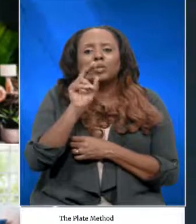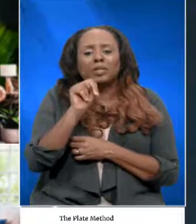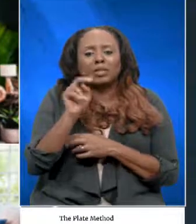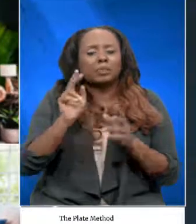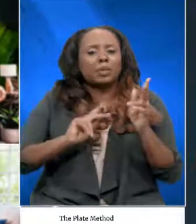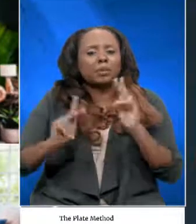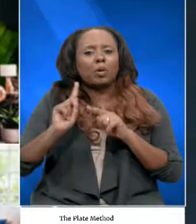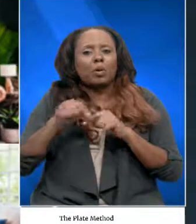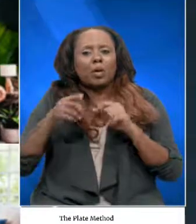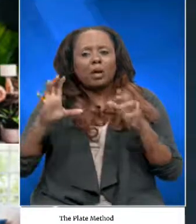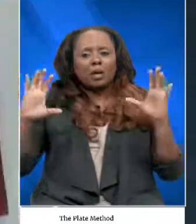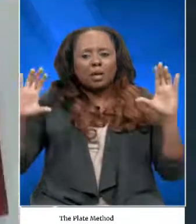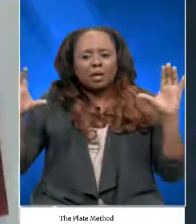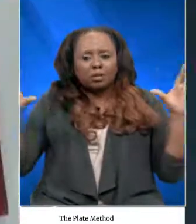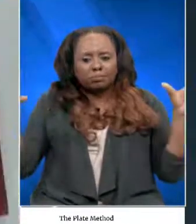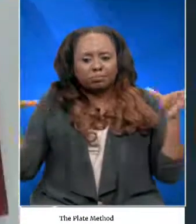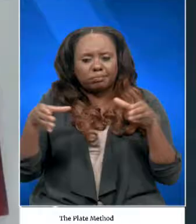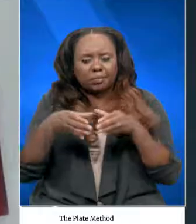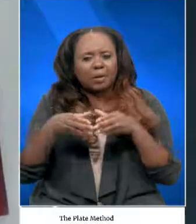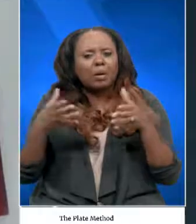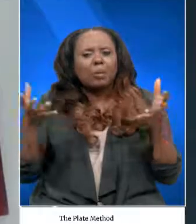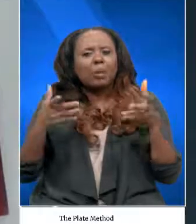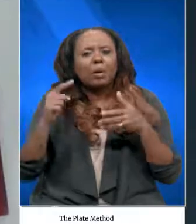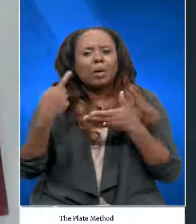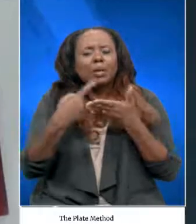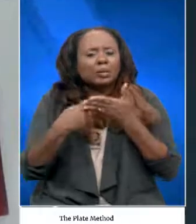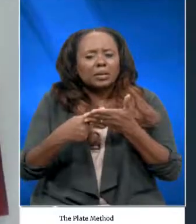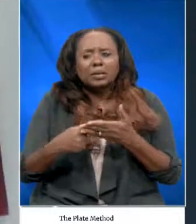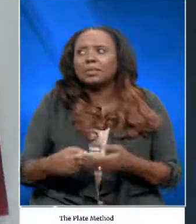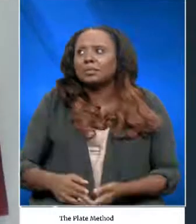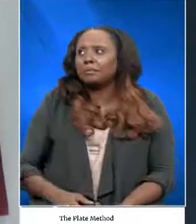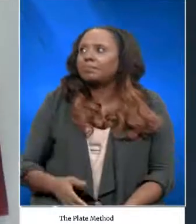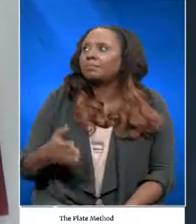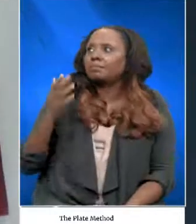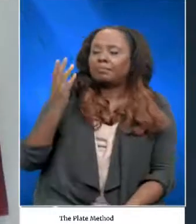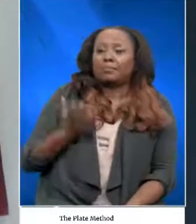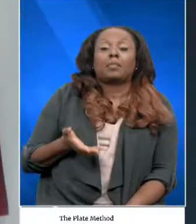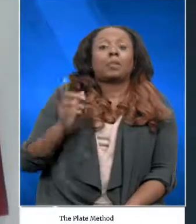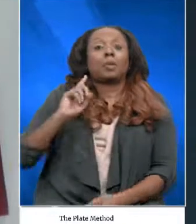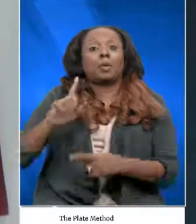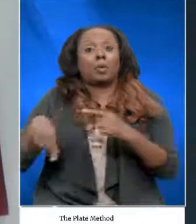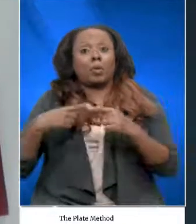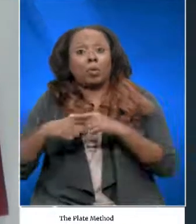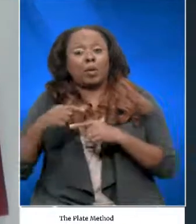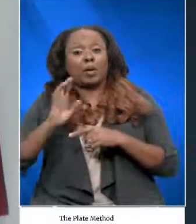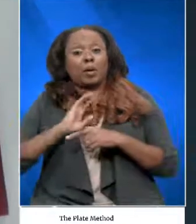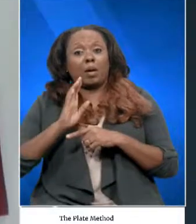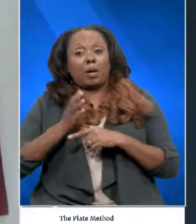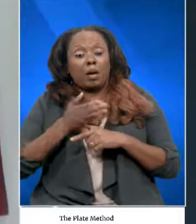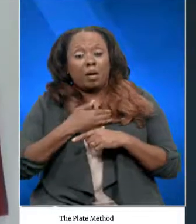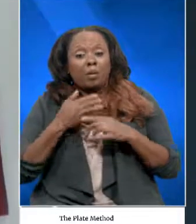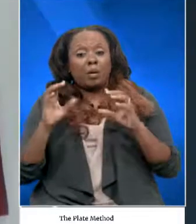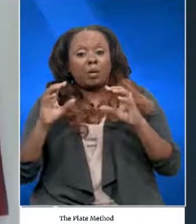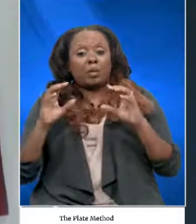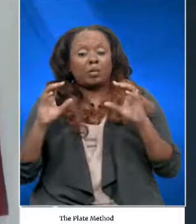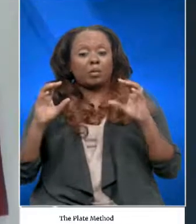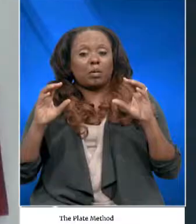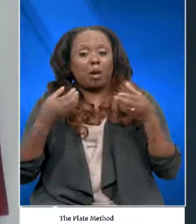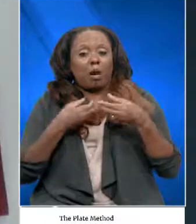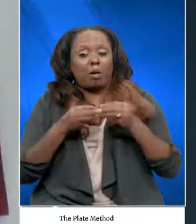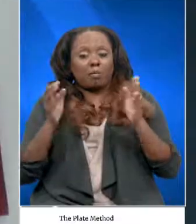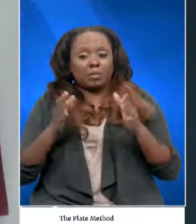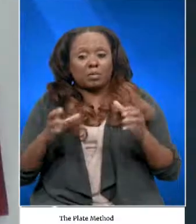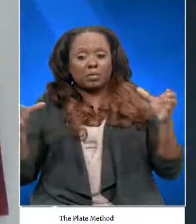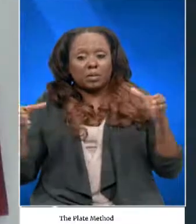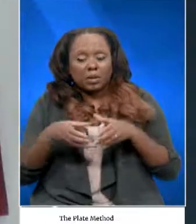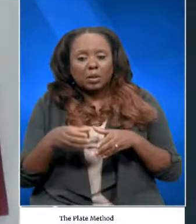Well, I will speak to when us community nutrition officers get together. You know, we see the diabetes,